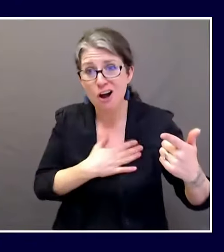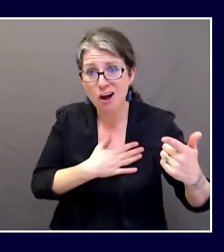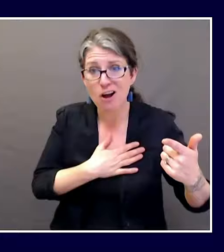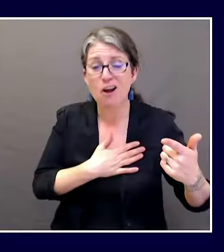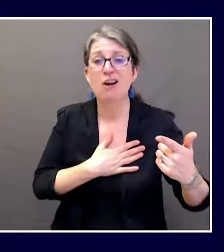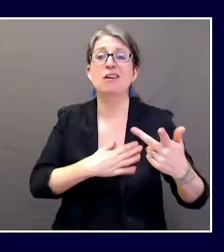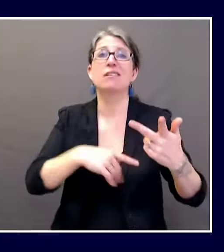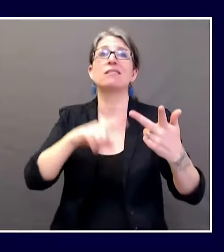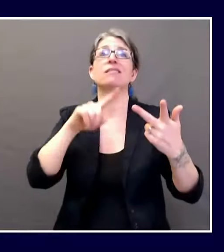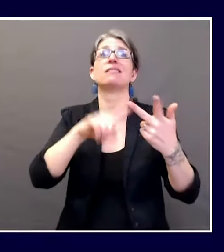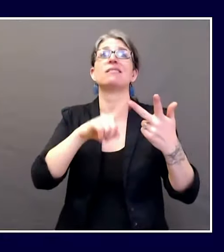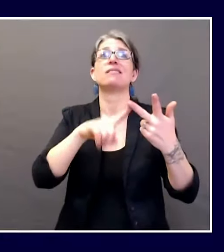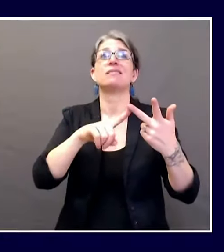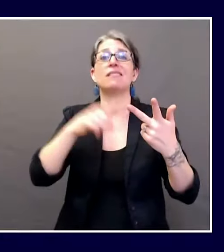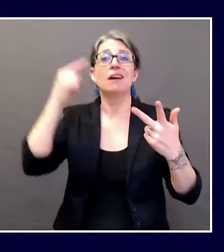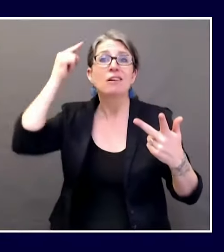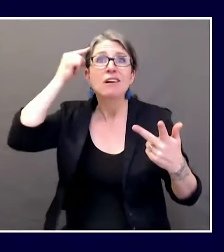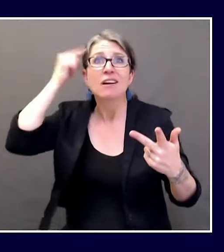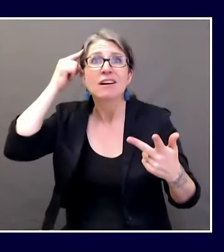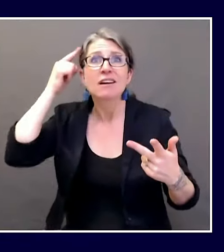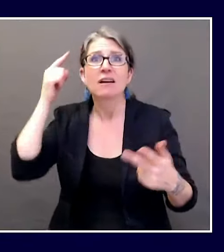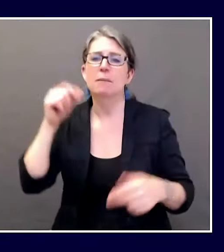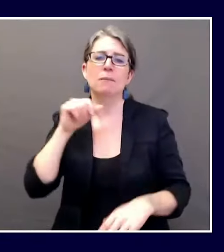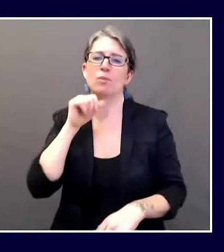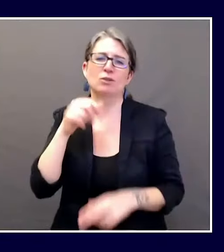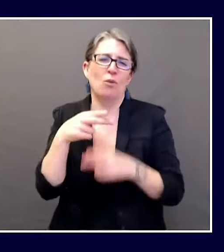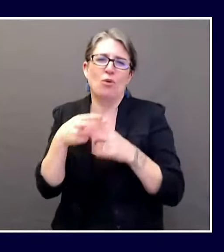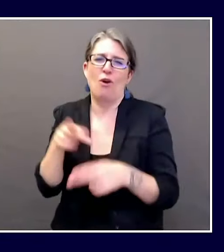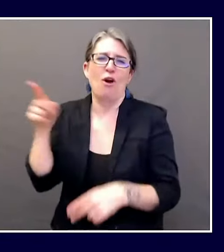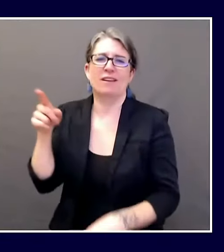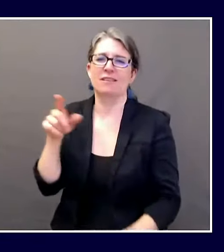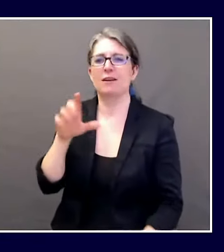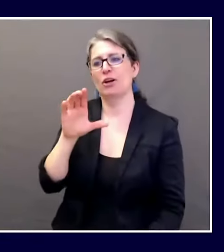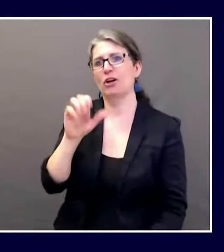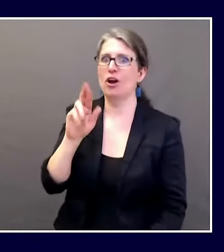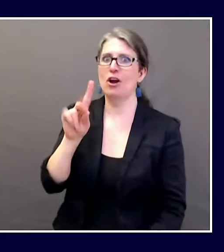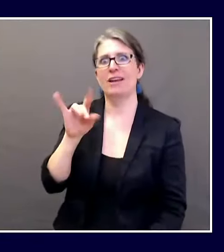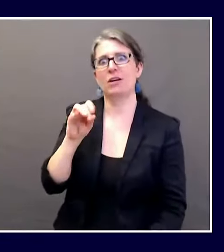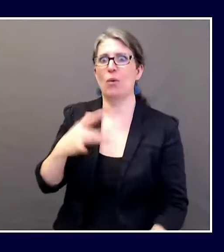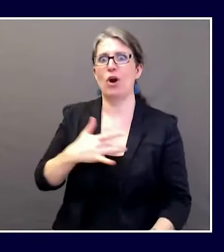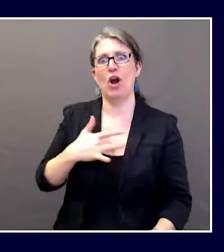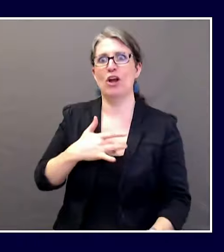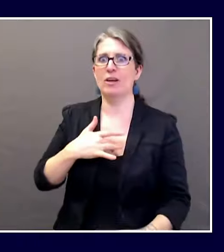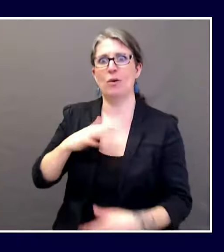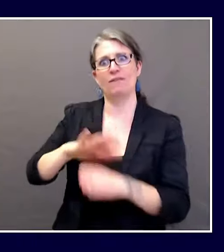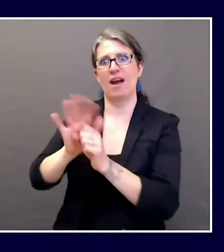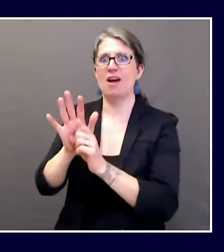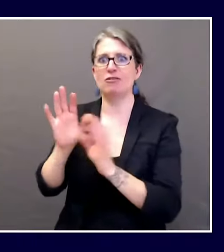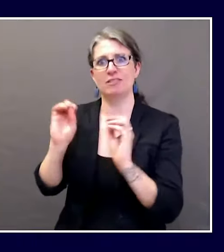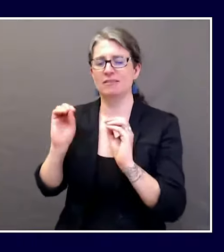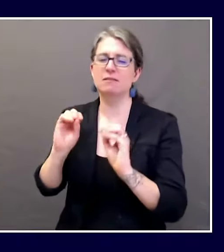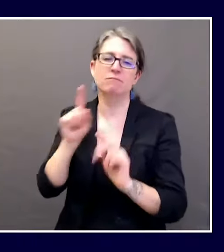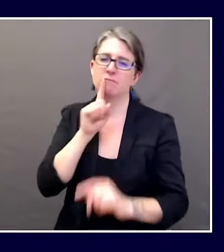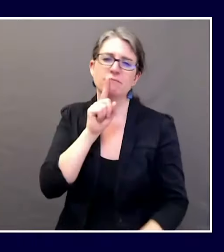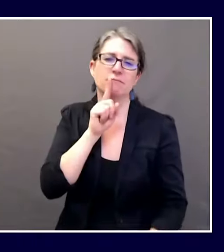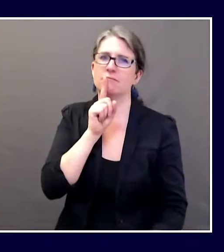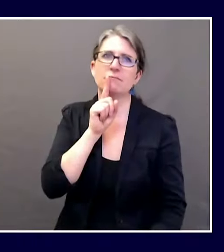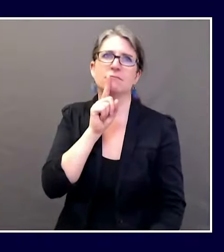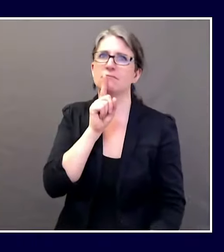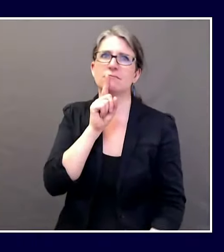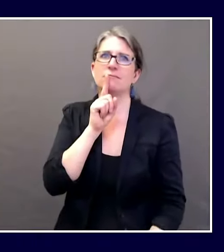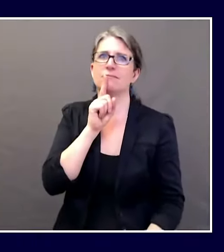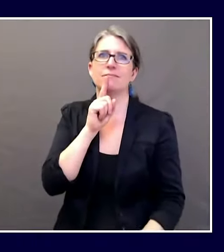cardiological virus. So I think this is kind of how medicine and science works. It's always putting the same thing through different lenses.